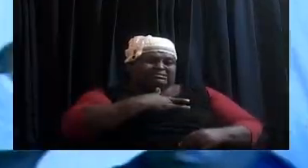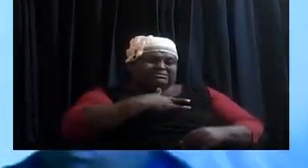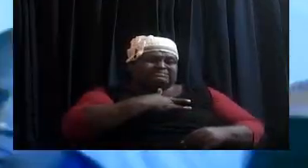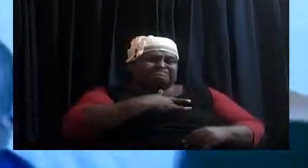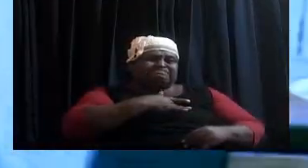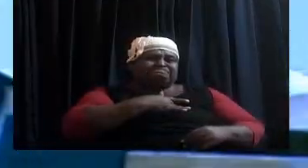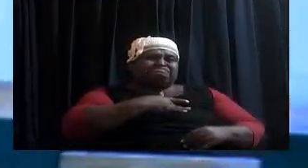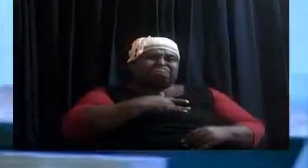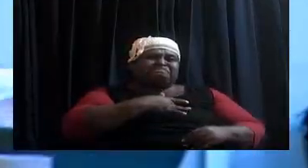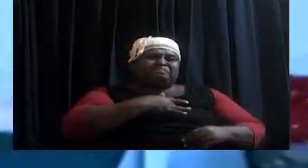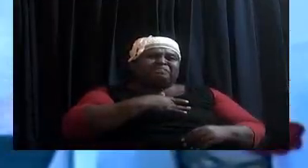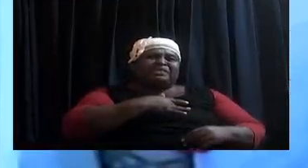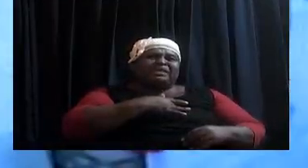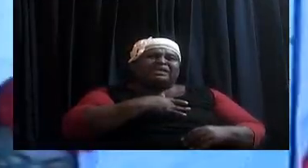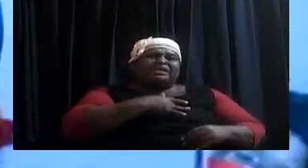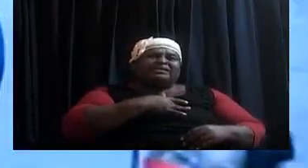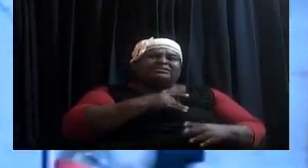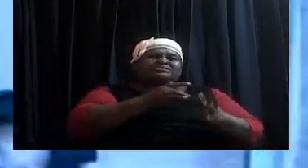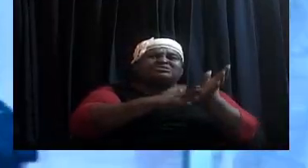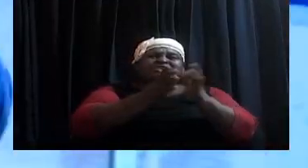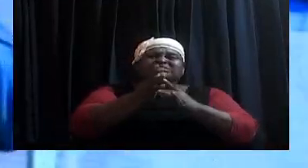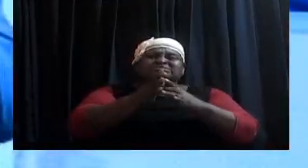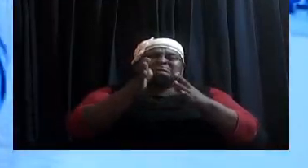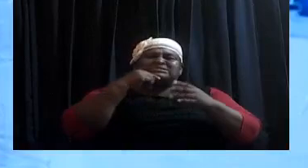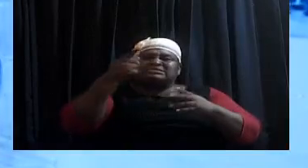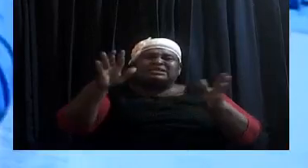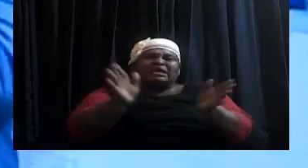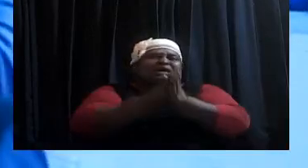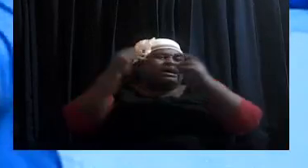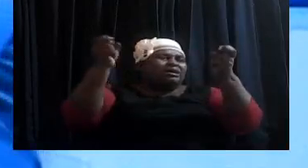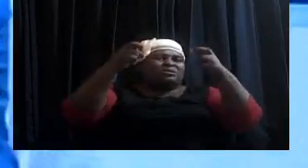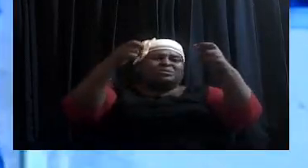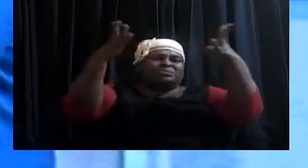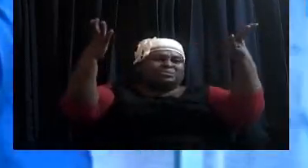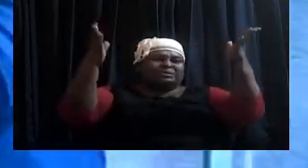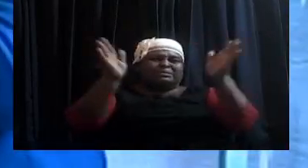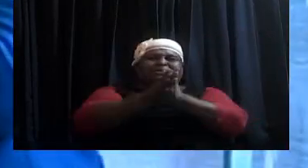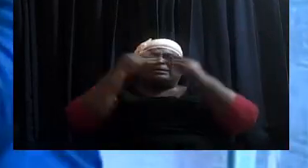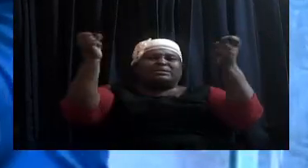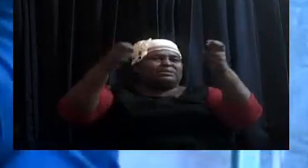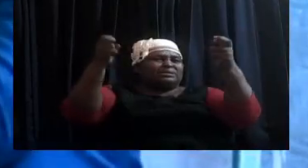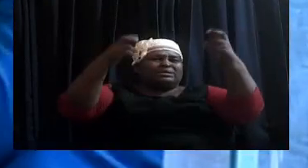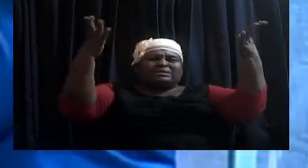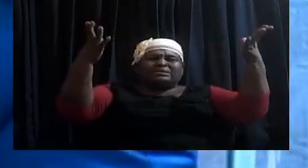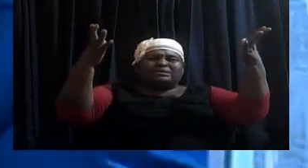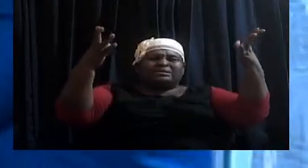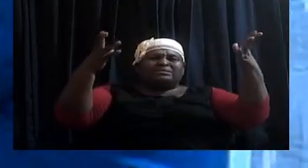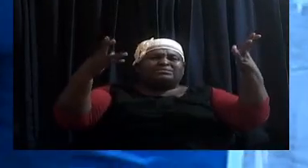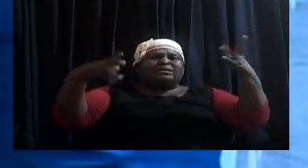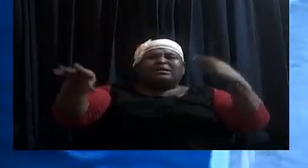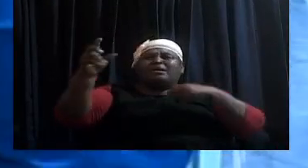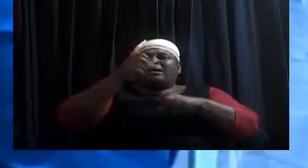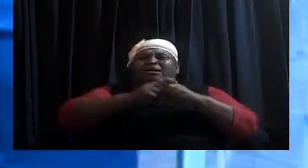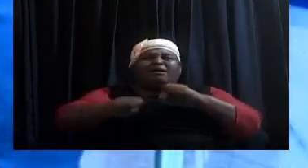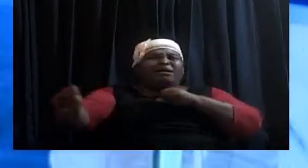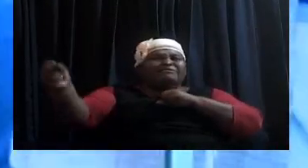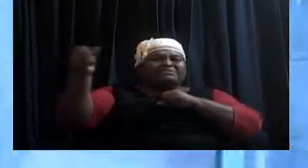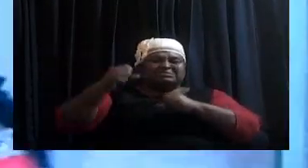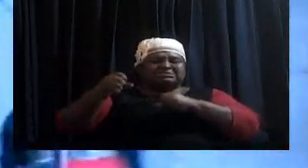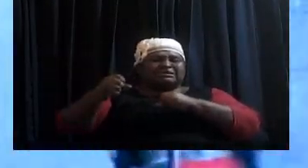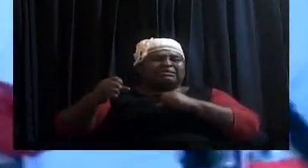is this. He said, hallelujah, hallelujah. Instead of